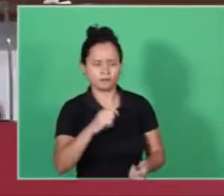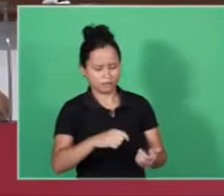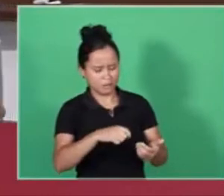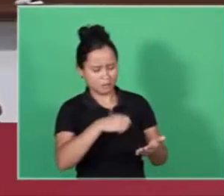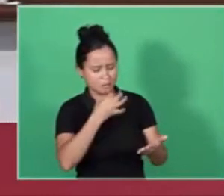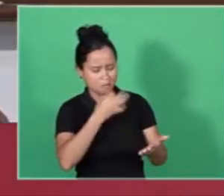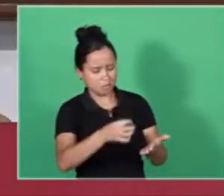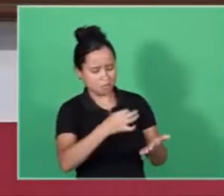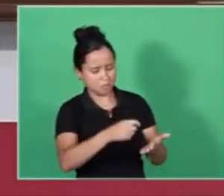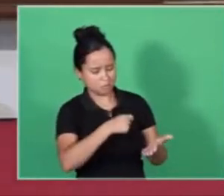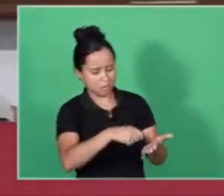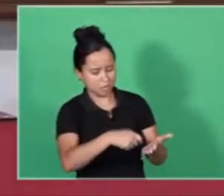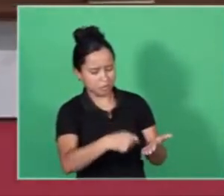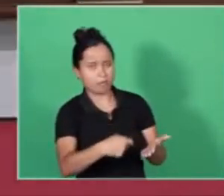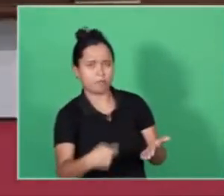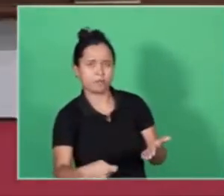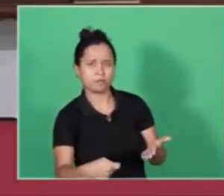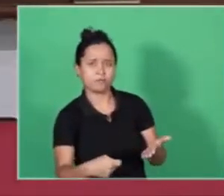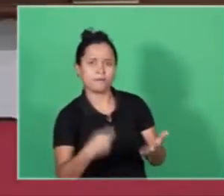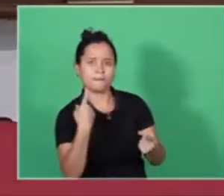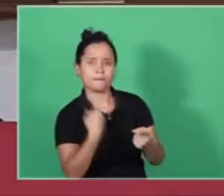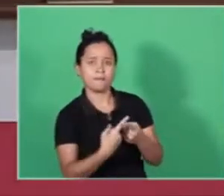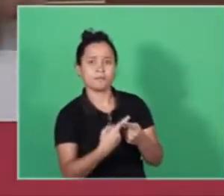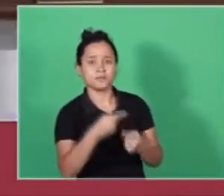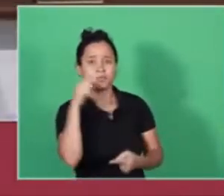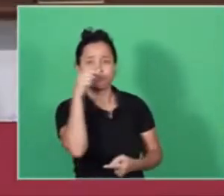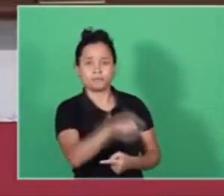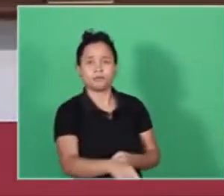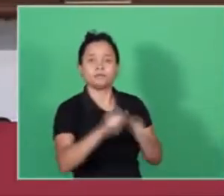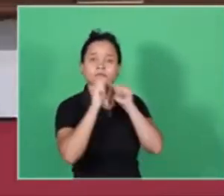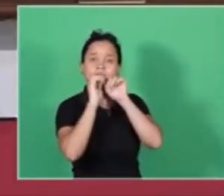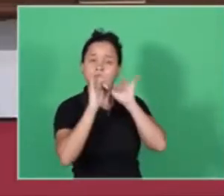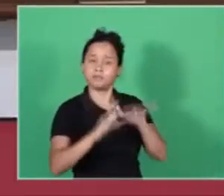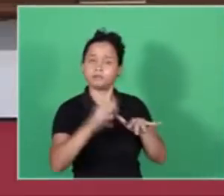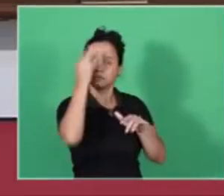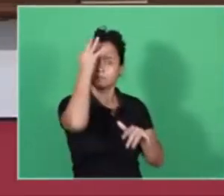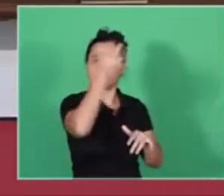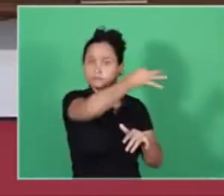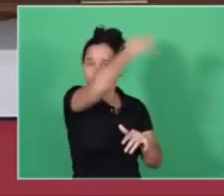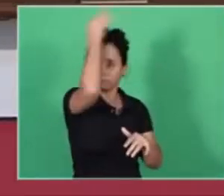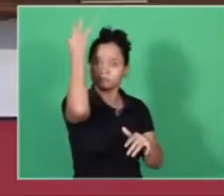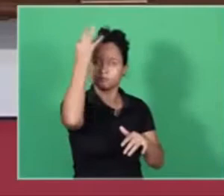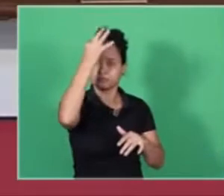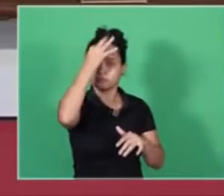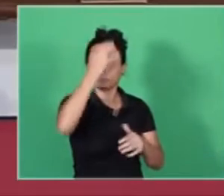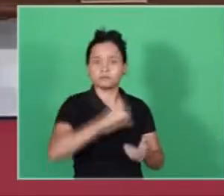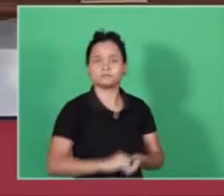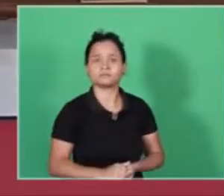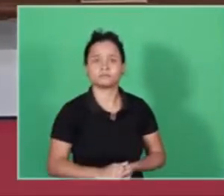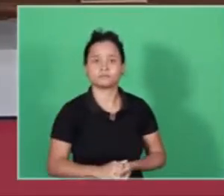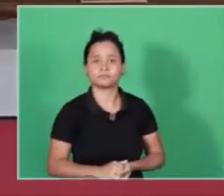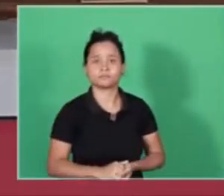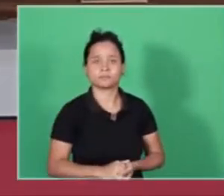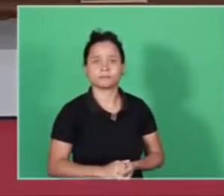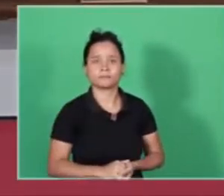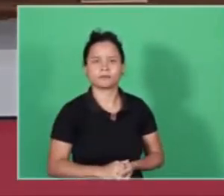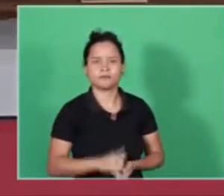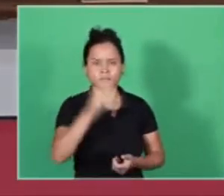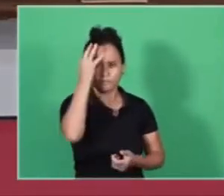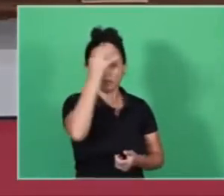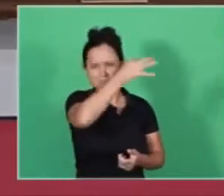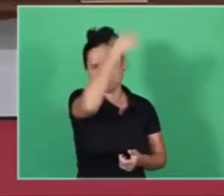was going against him because he had received the blessing of the Holy Spirit. And the Holy Spirit,